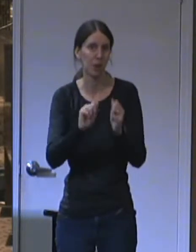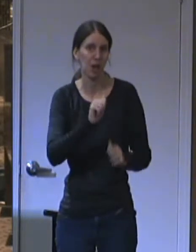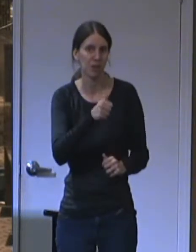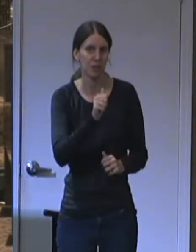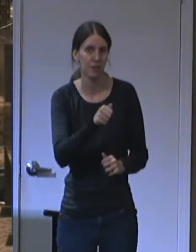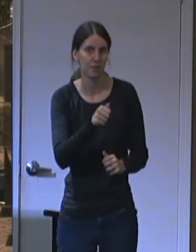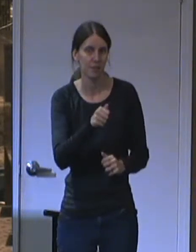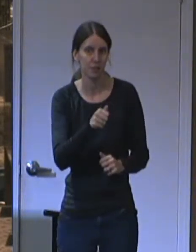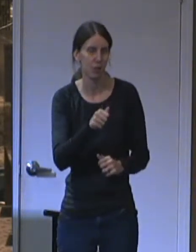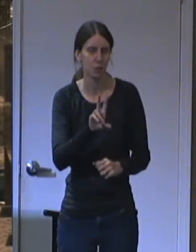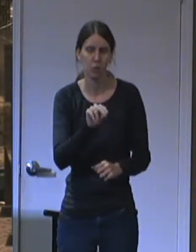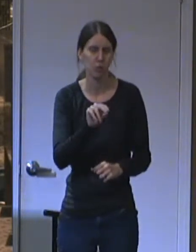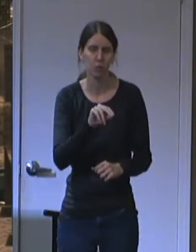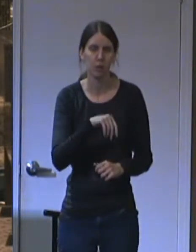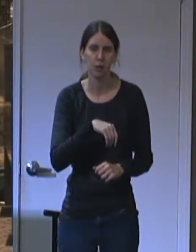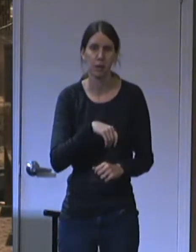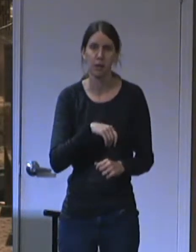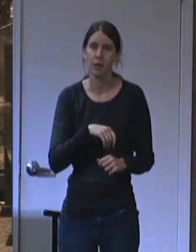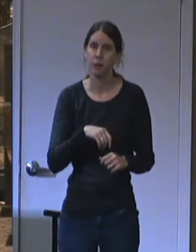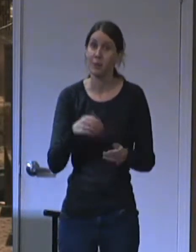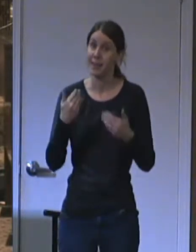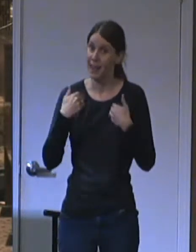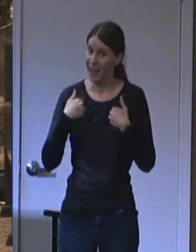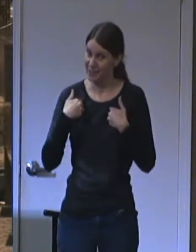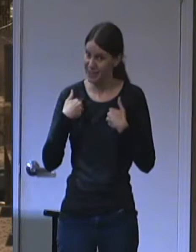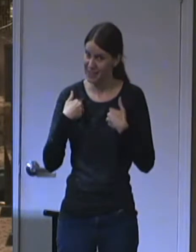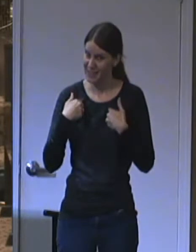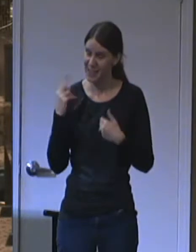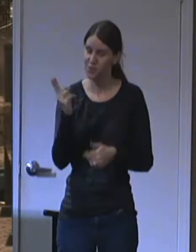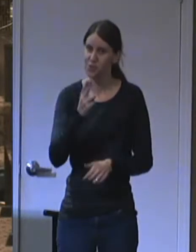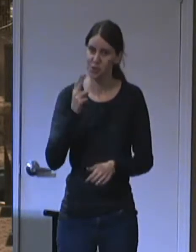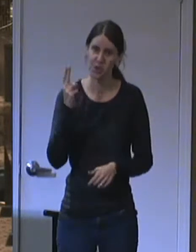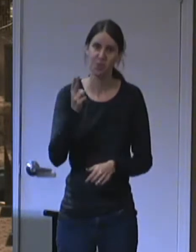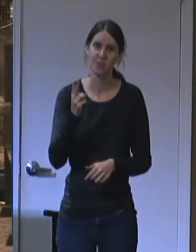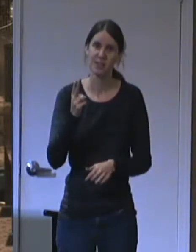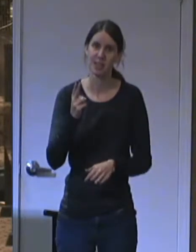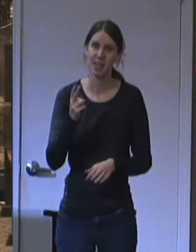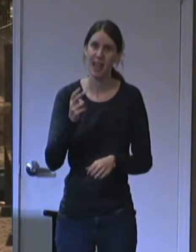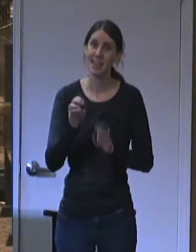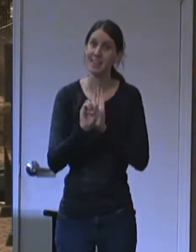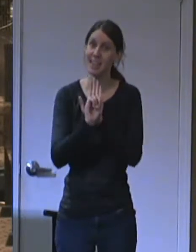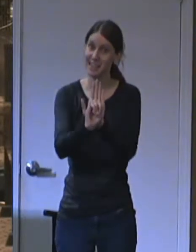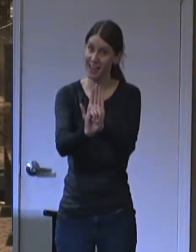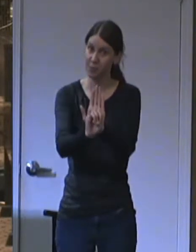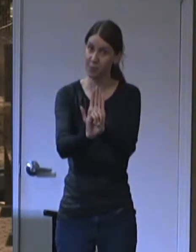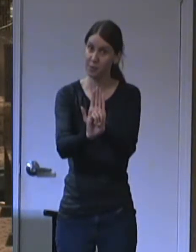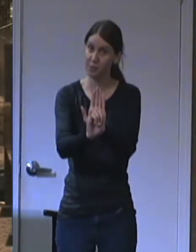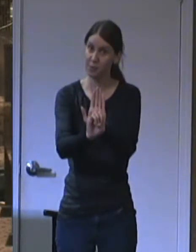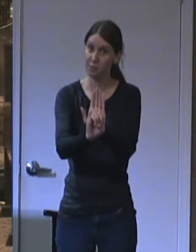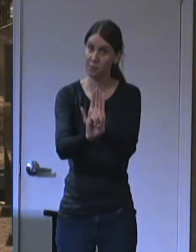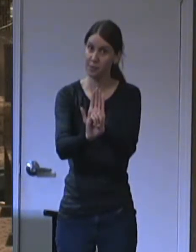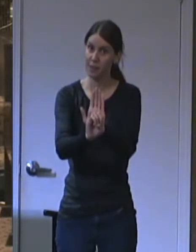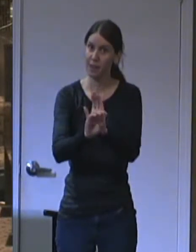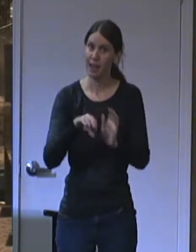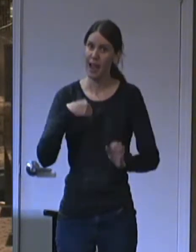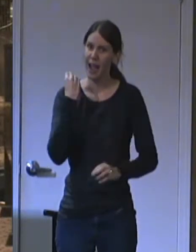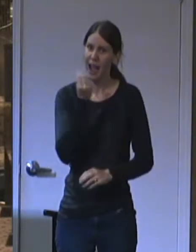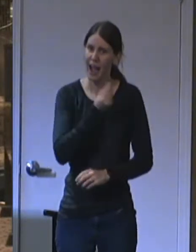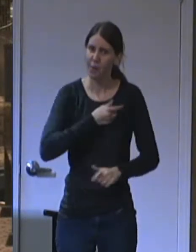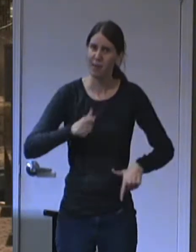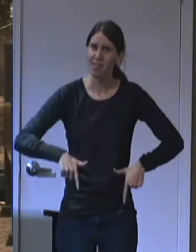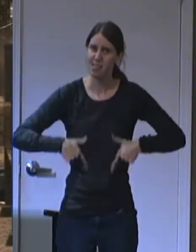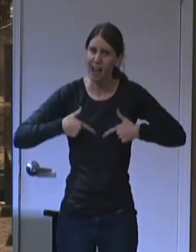It's something we have and we claim and we use as a guidepost, because our